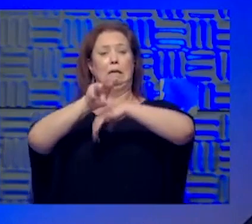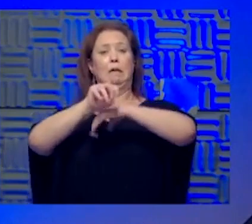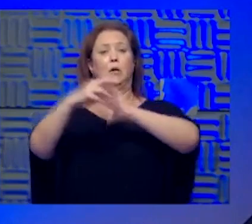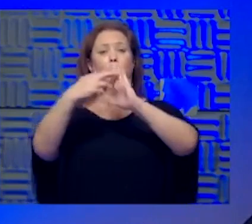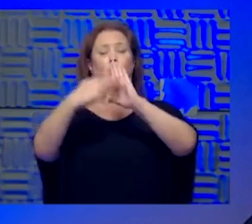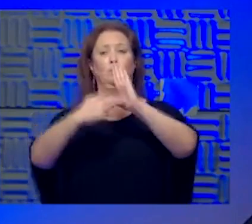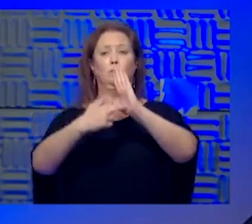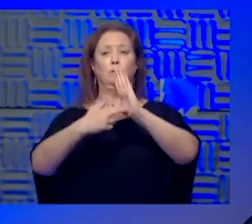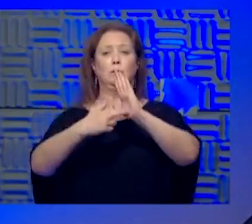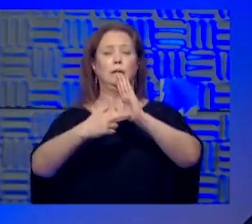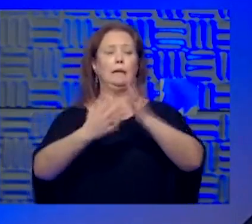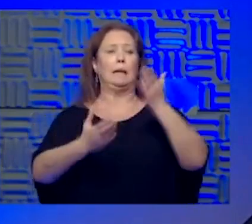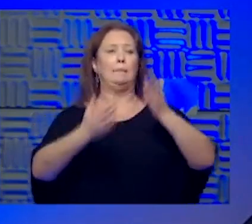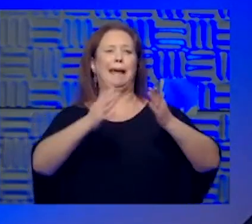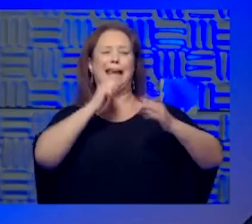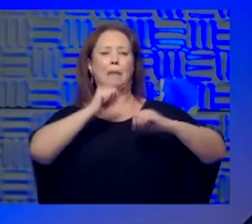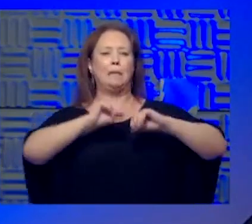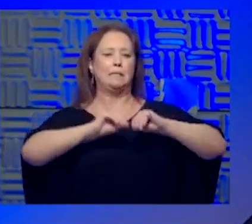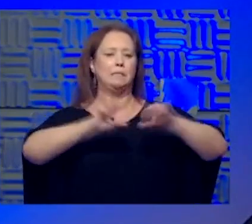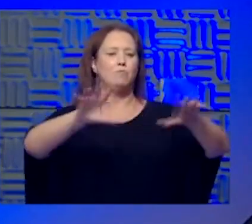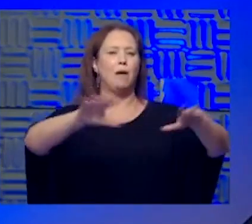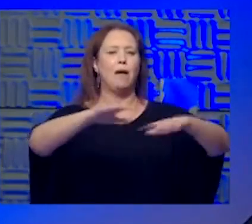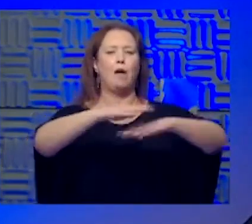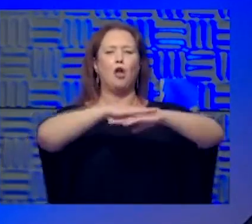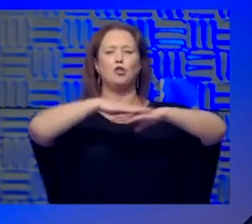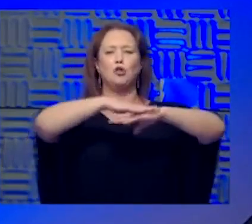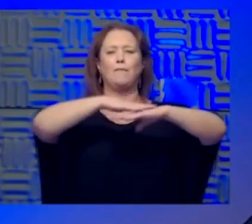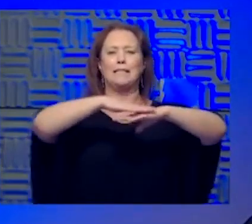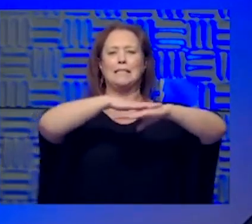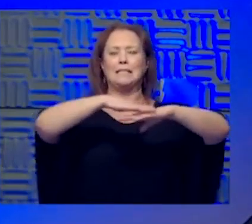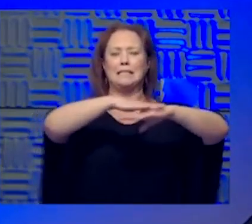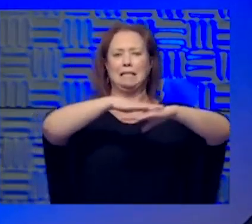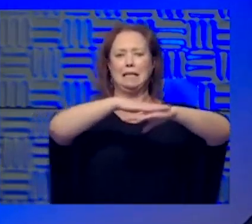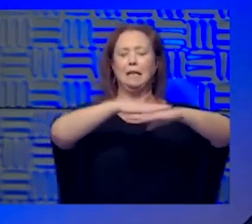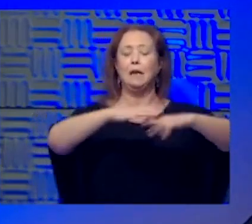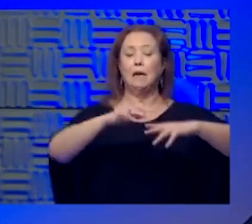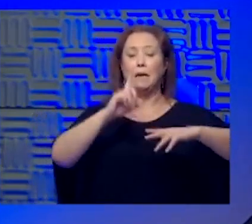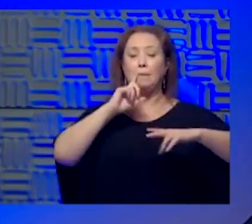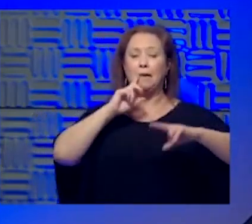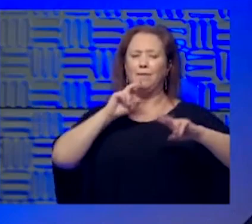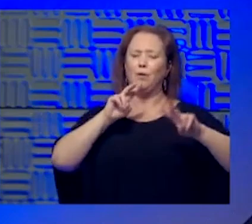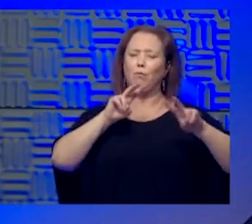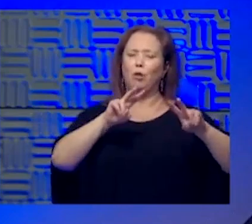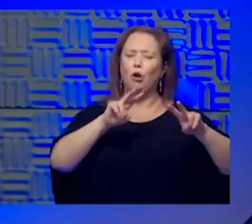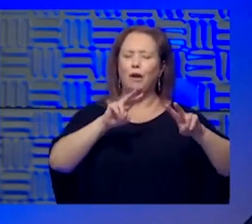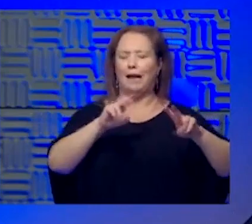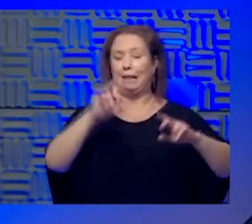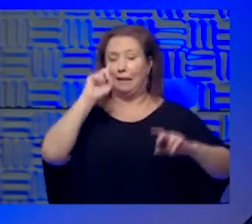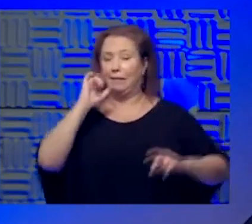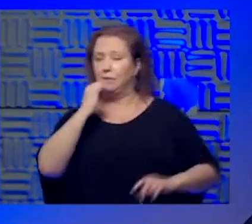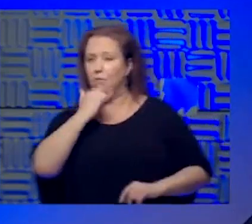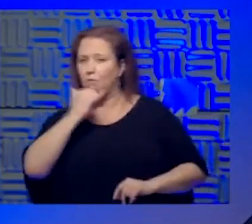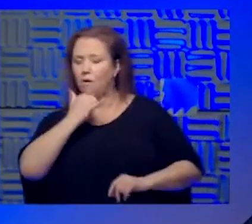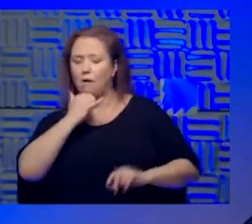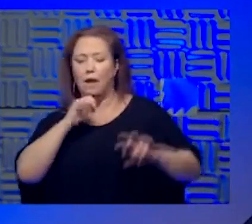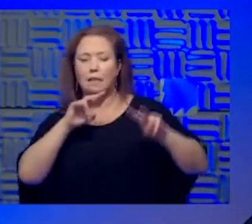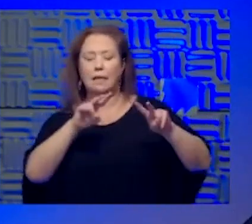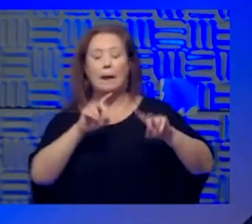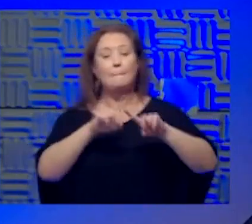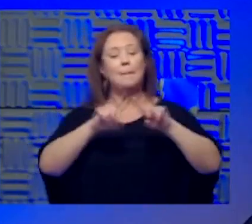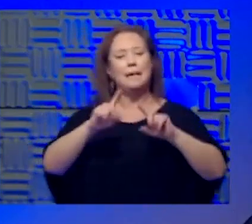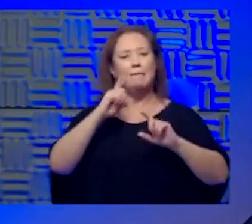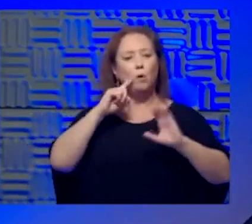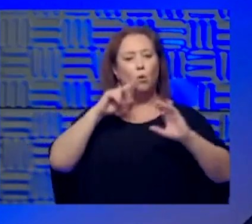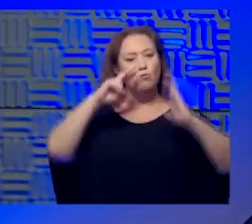may not be spread on the surfaces as much. But if you really look, I think that's the wrong headline. If you really look at what they talk